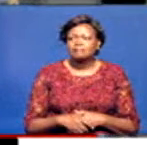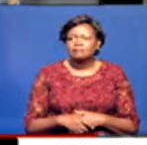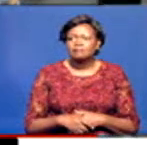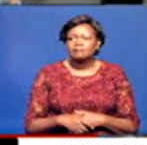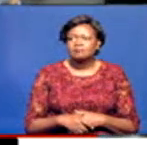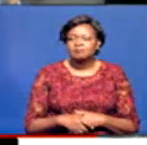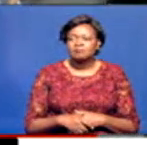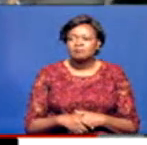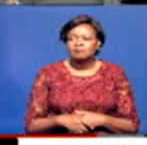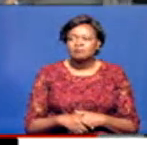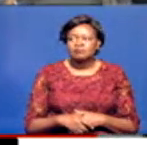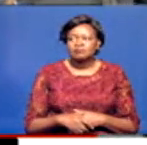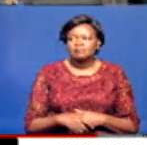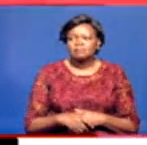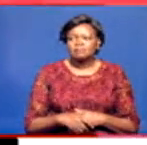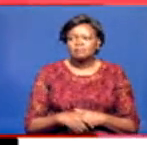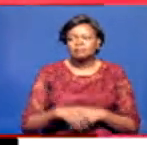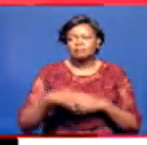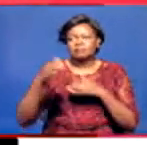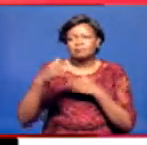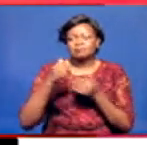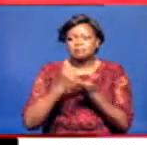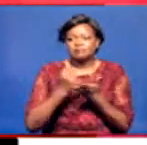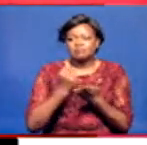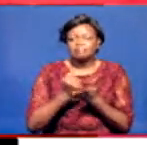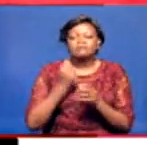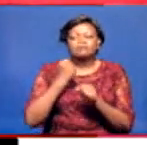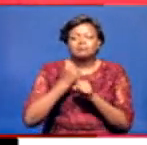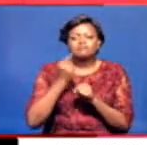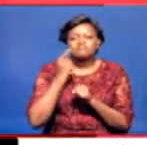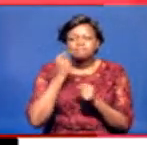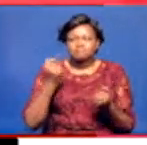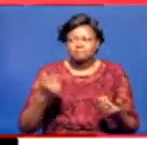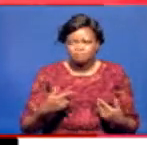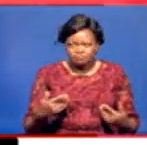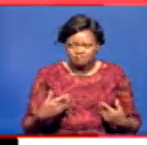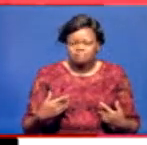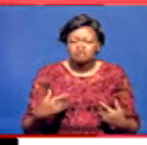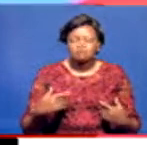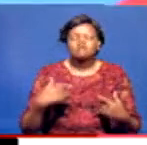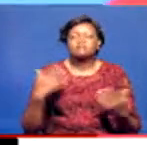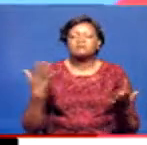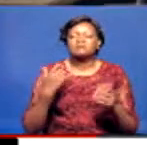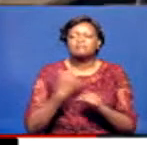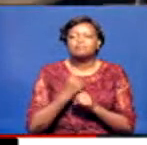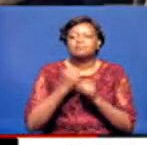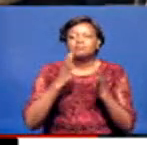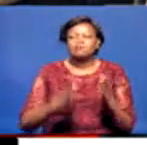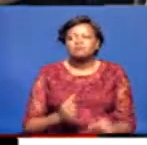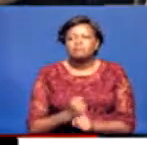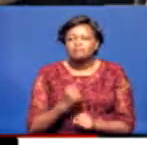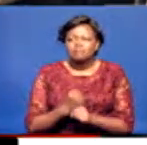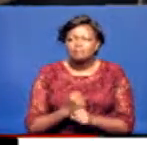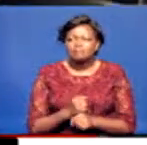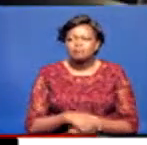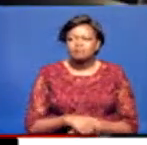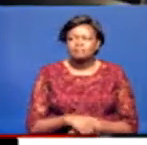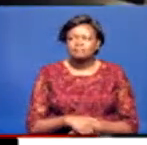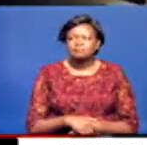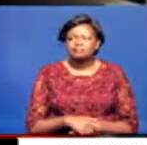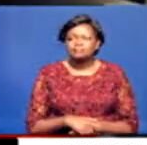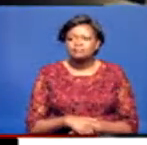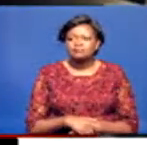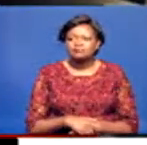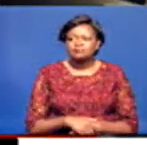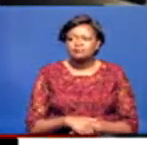Not far from his office is the workshop where his employees are immersed in their art, trying to beat deadlines or orders.